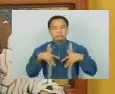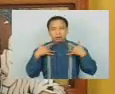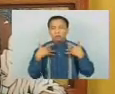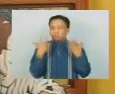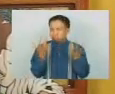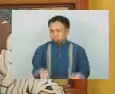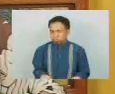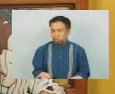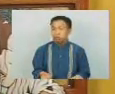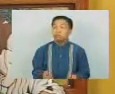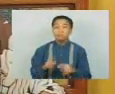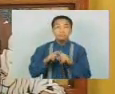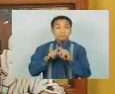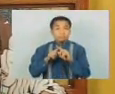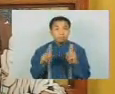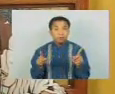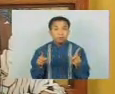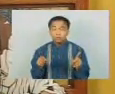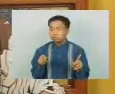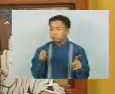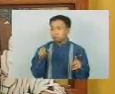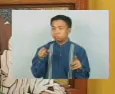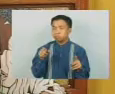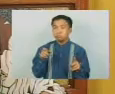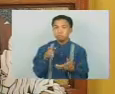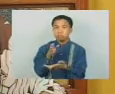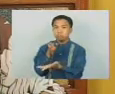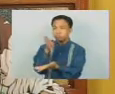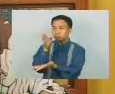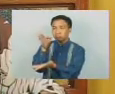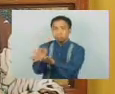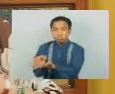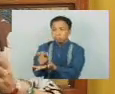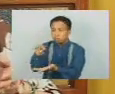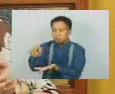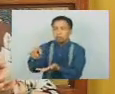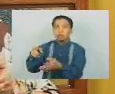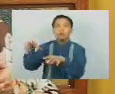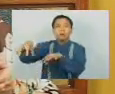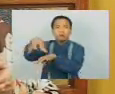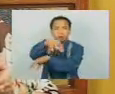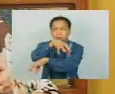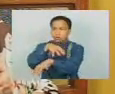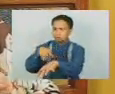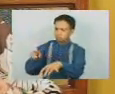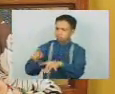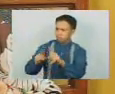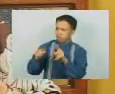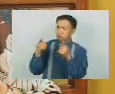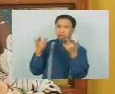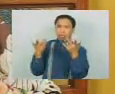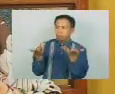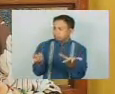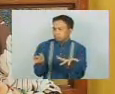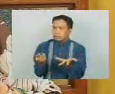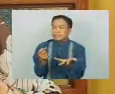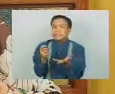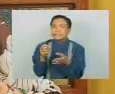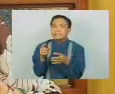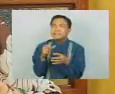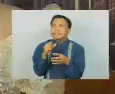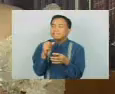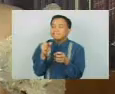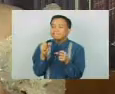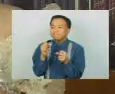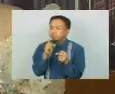than somebody from the community who has 12 kids? 12 children that you have to But attend they to. are internally